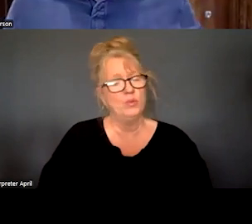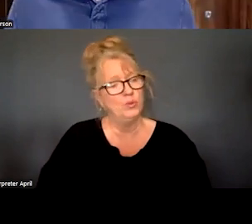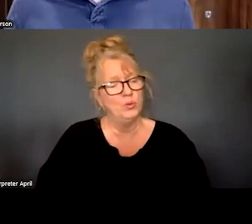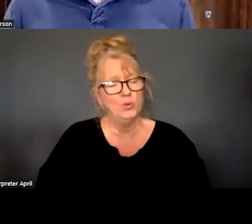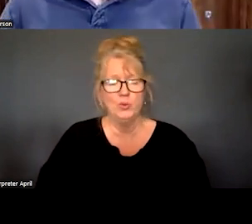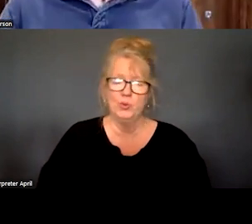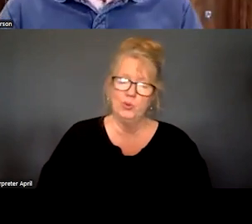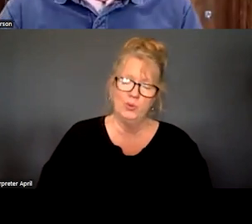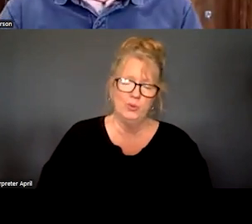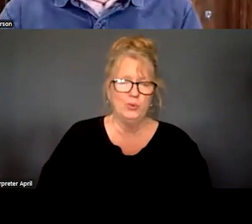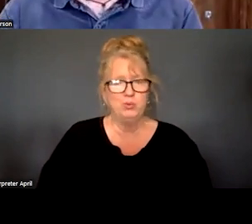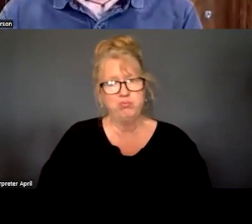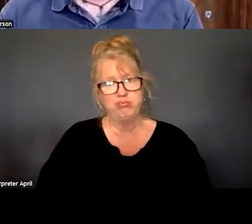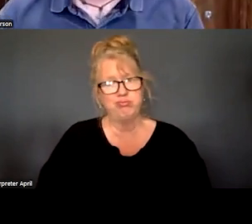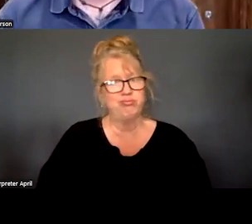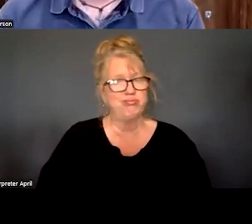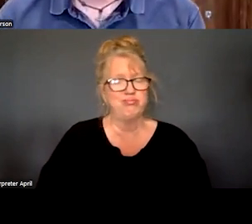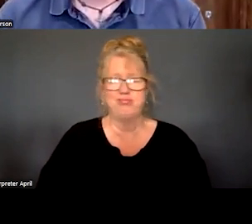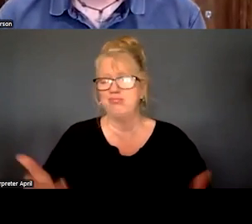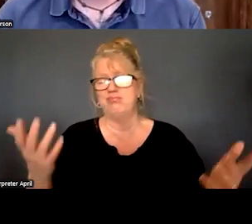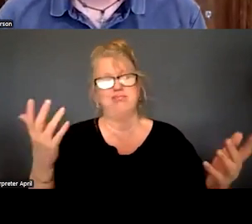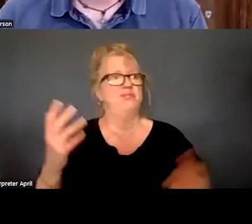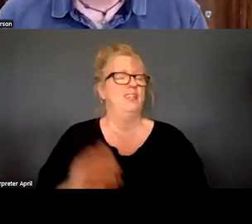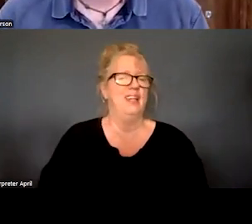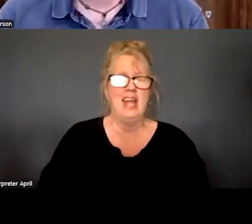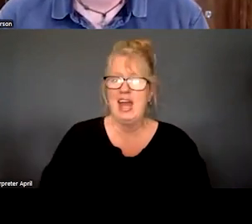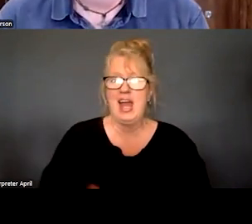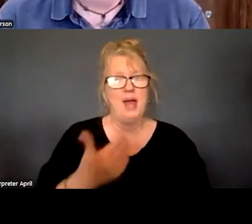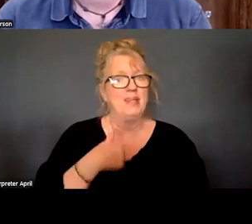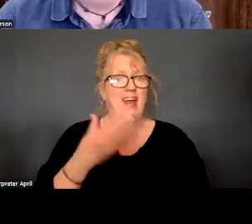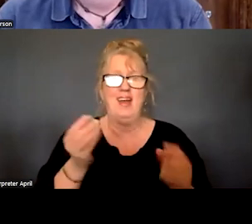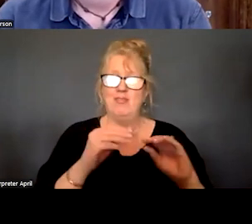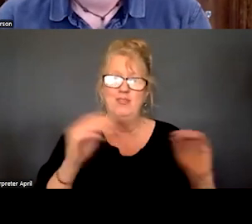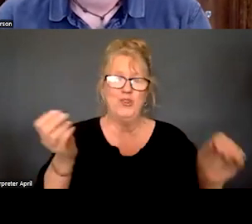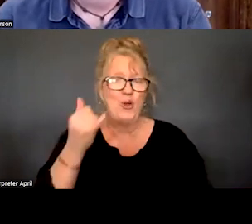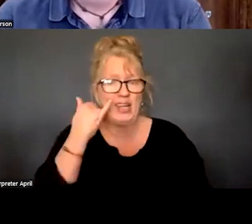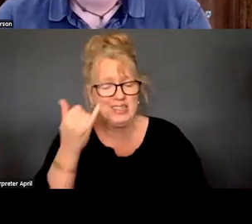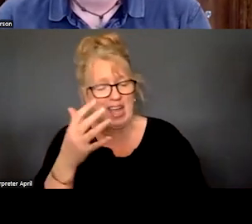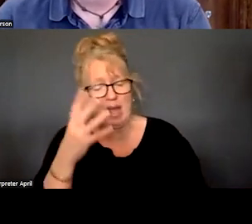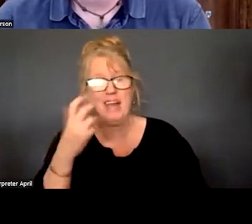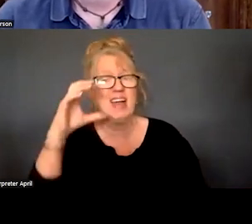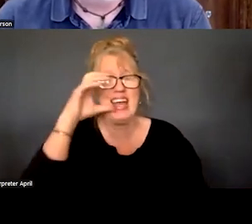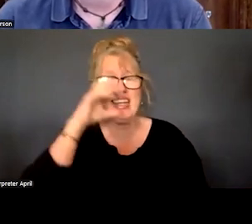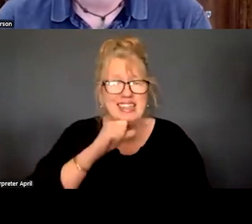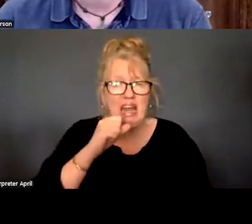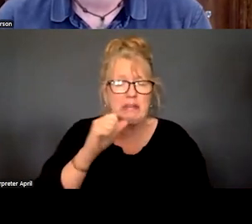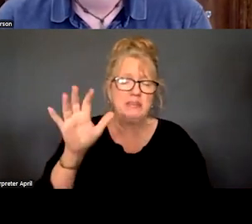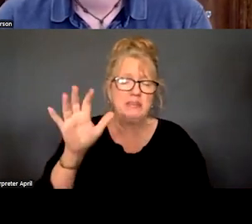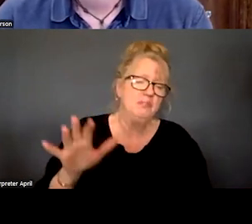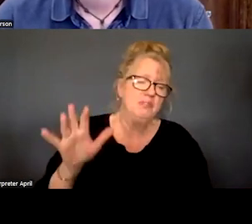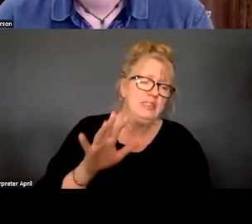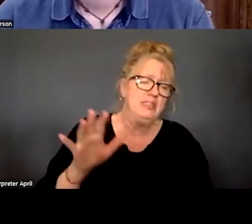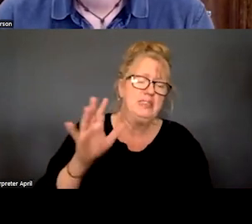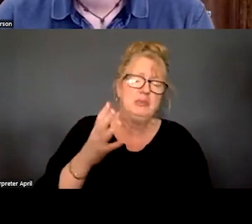David, I have no idea. I would guess in Phoenix, it's probably,